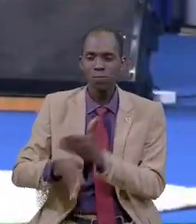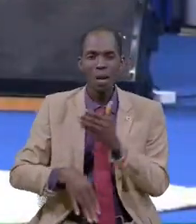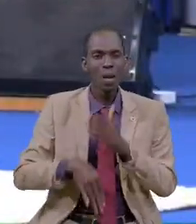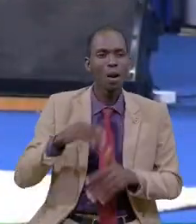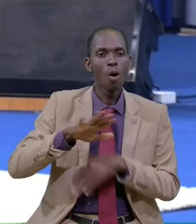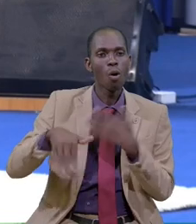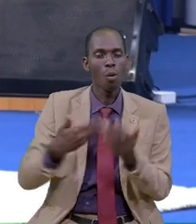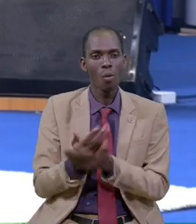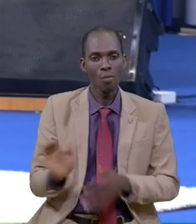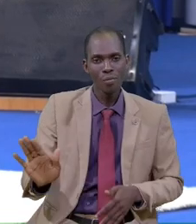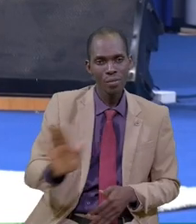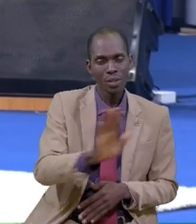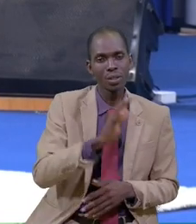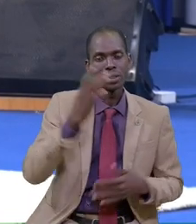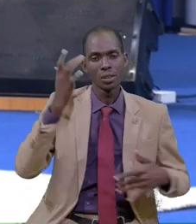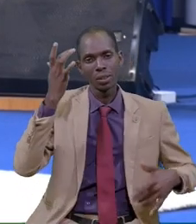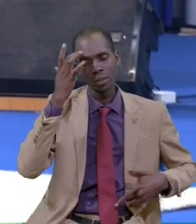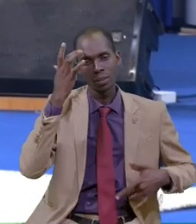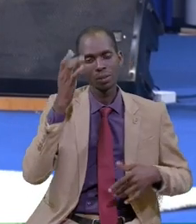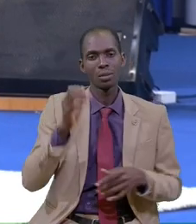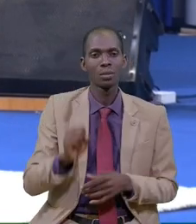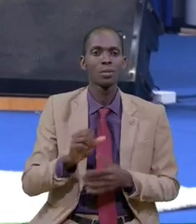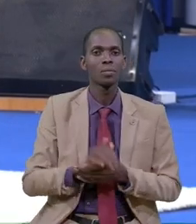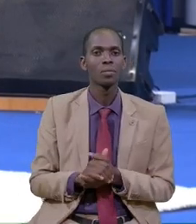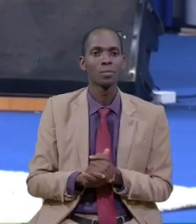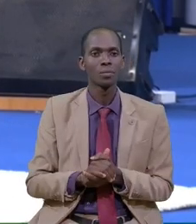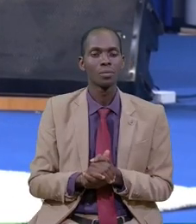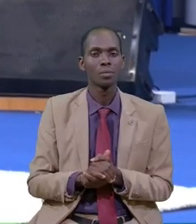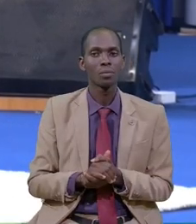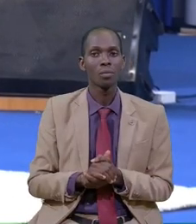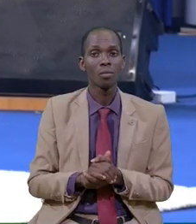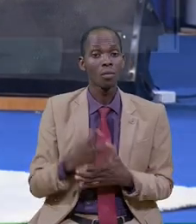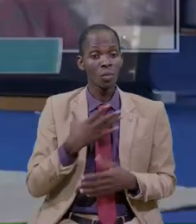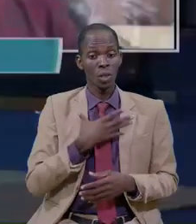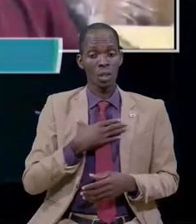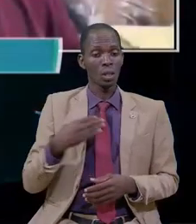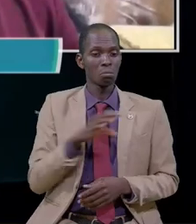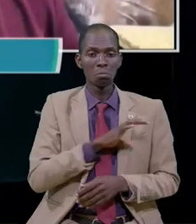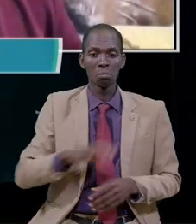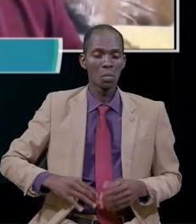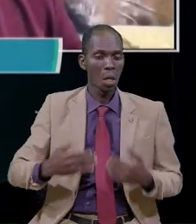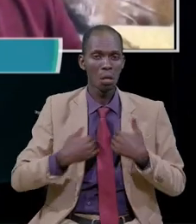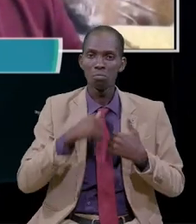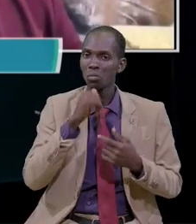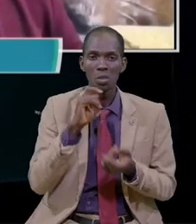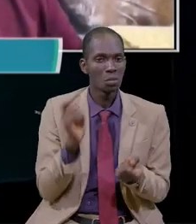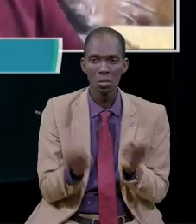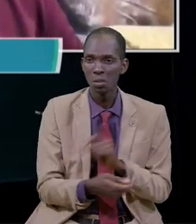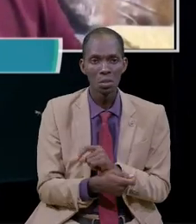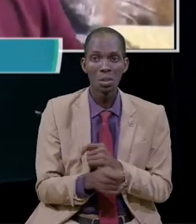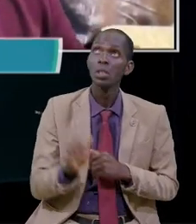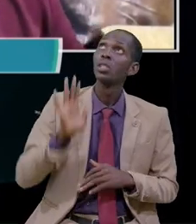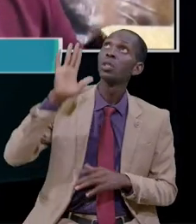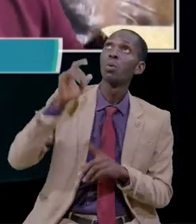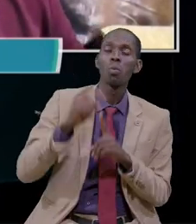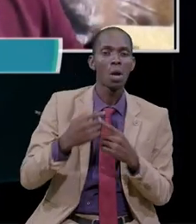sicknesses. Par sa parole, il chassa les esprits et guérit tous les malades. Il n'a pas besoin de les toucher. His word has not changed.